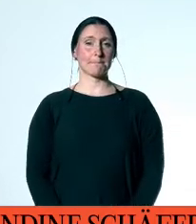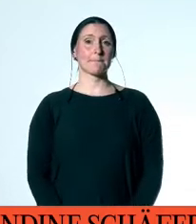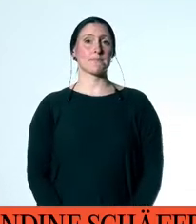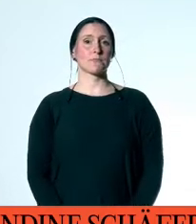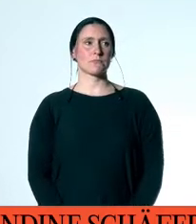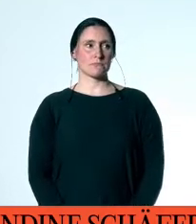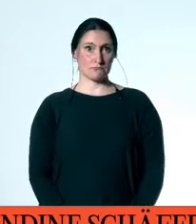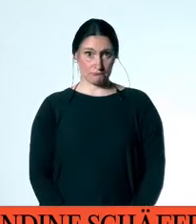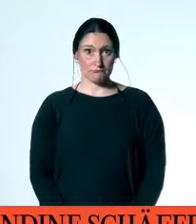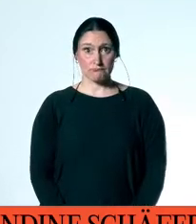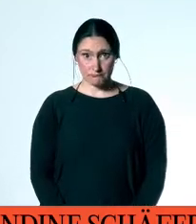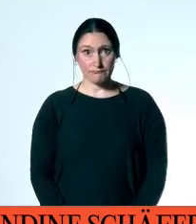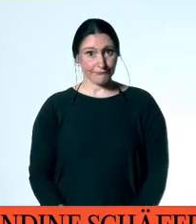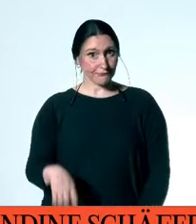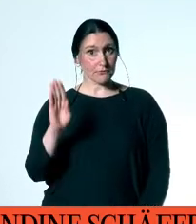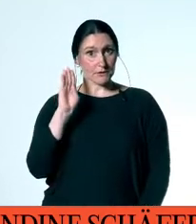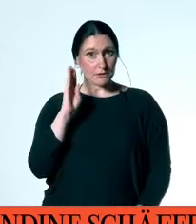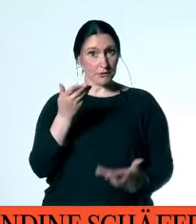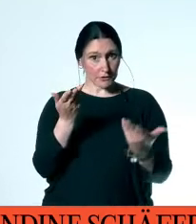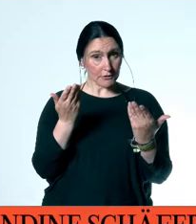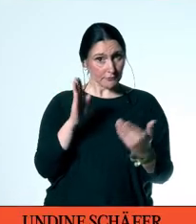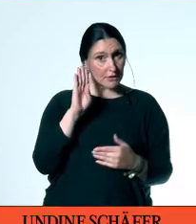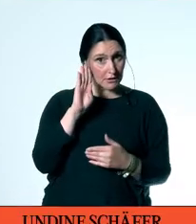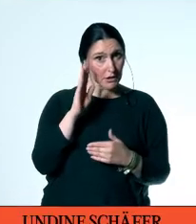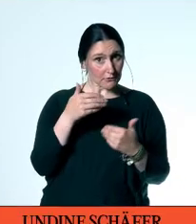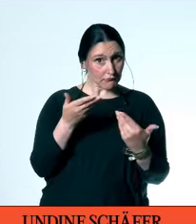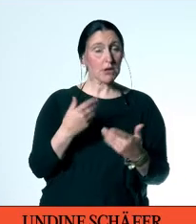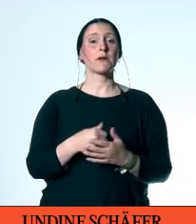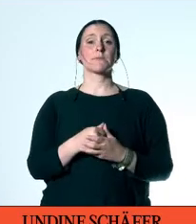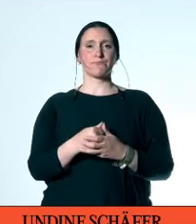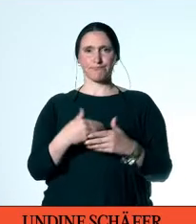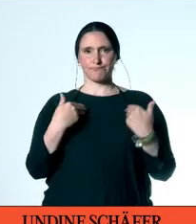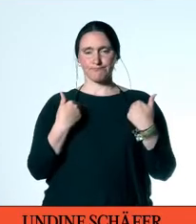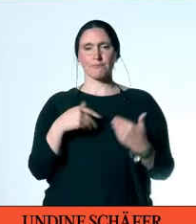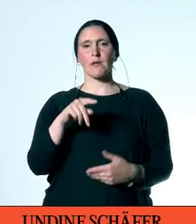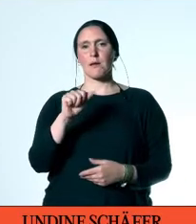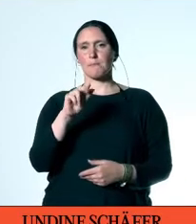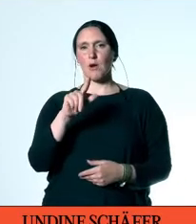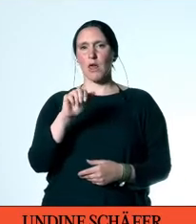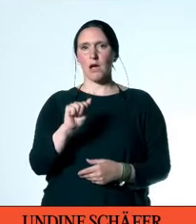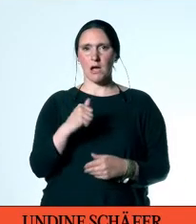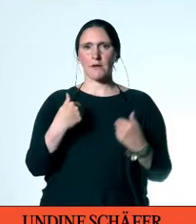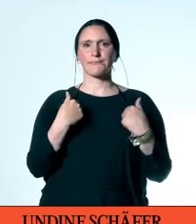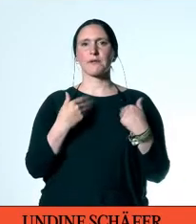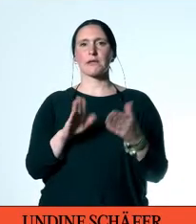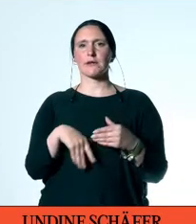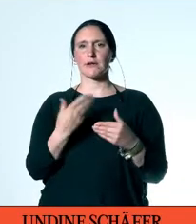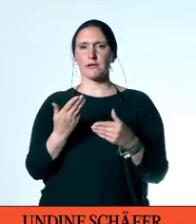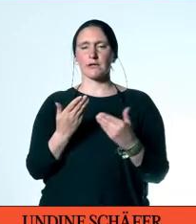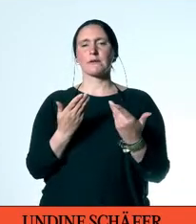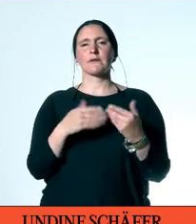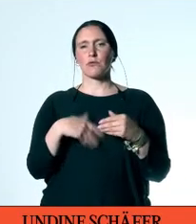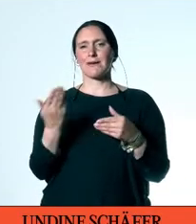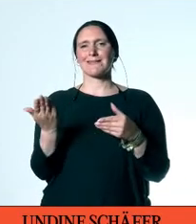Yeah, we can hear you. You can hear me? My name is Paula Andrea Orozco. Yeah. I am a documentary